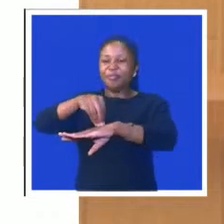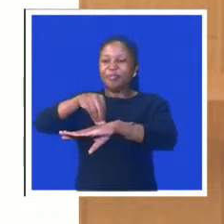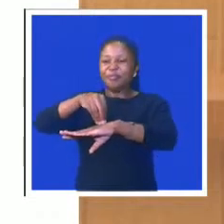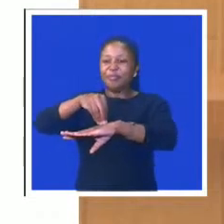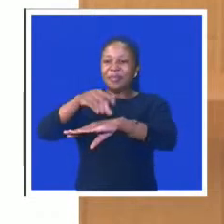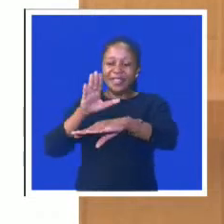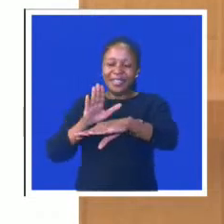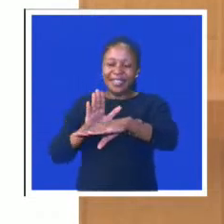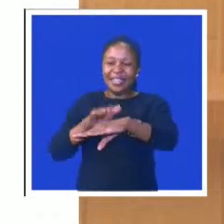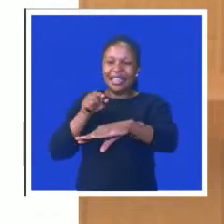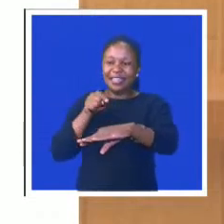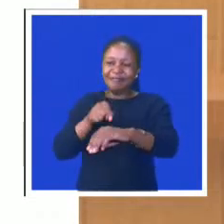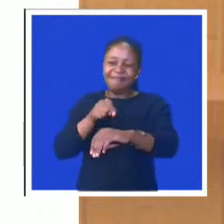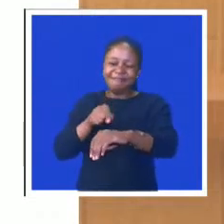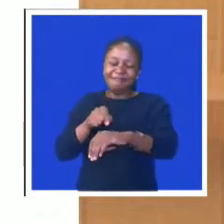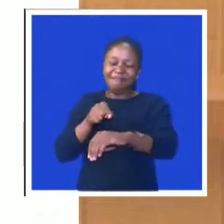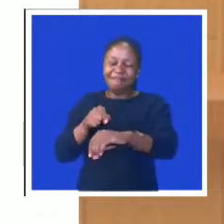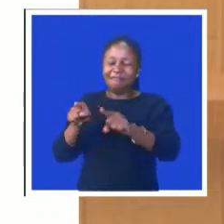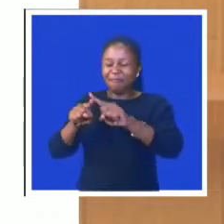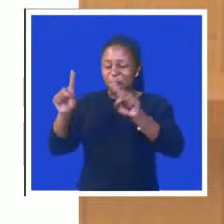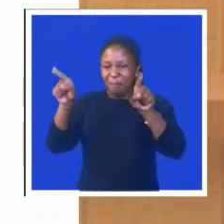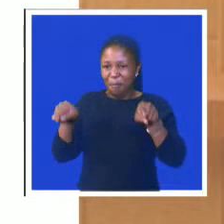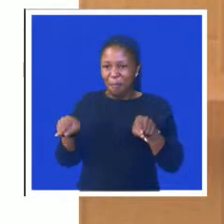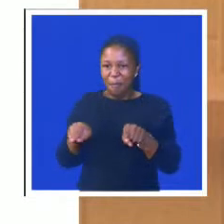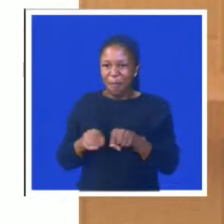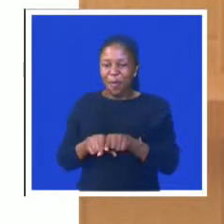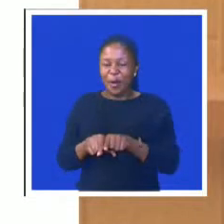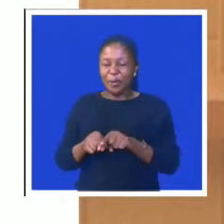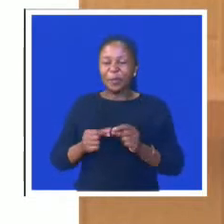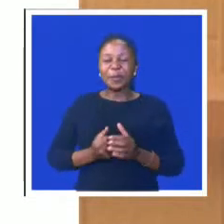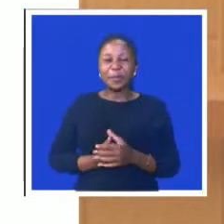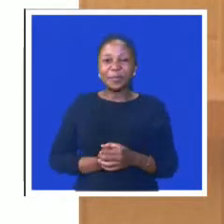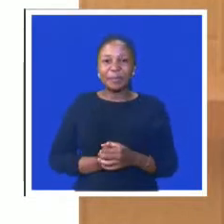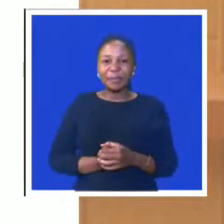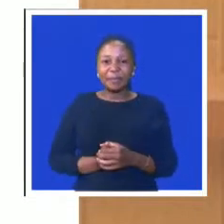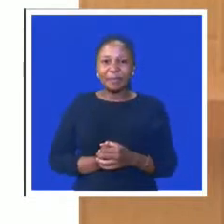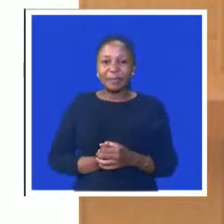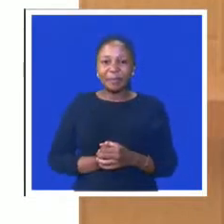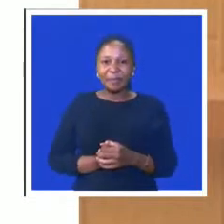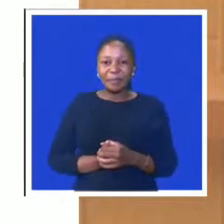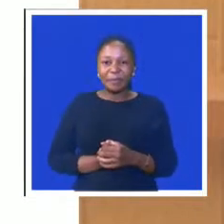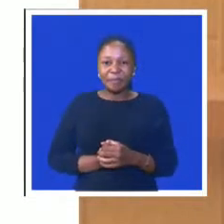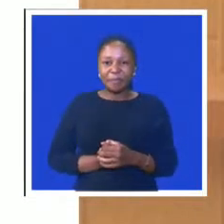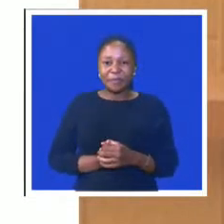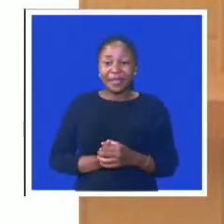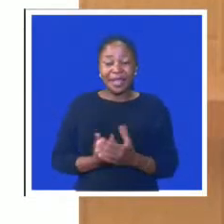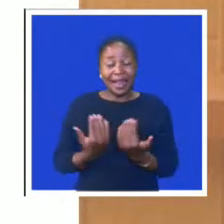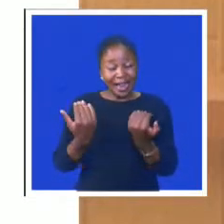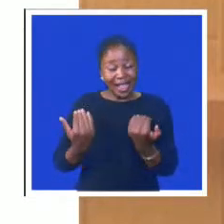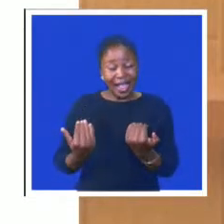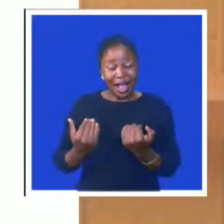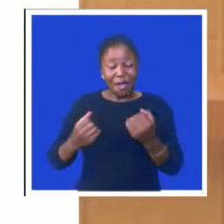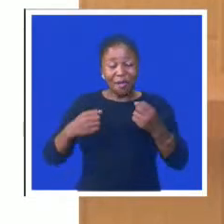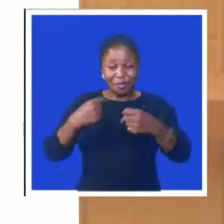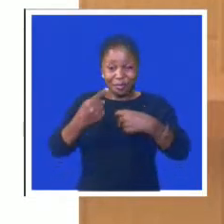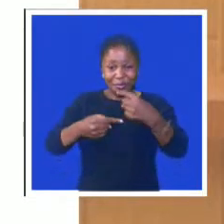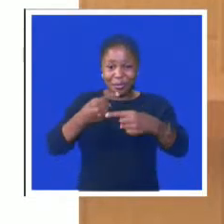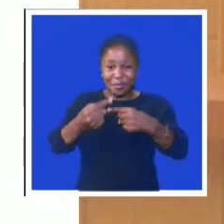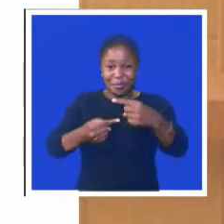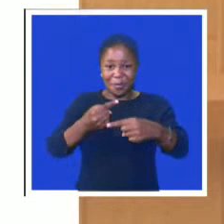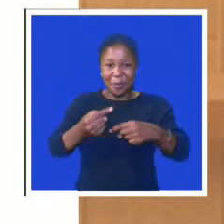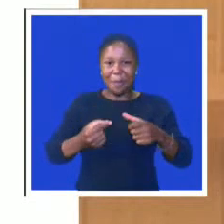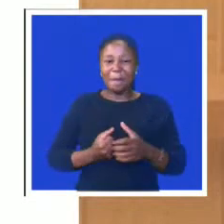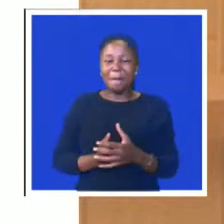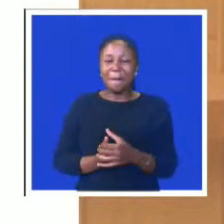part of the box. Let us move on to our next example, dear learner.